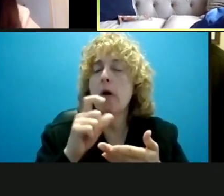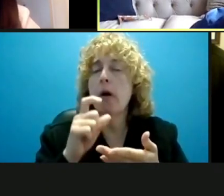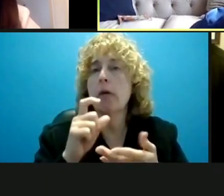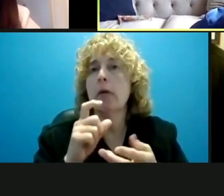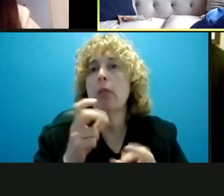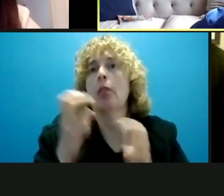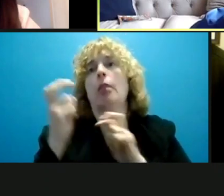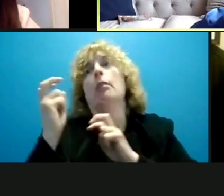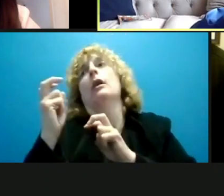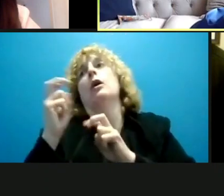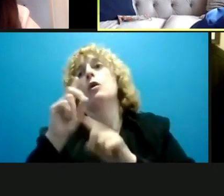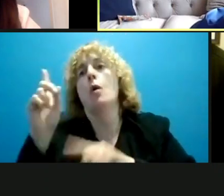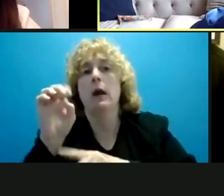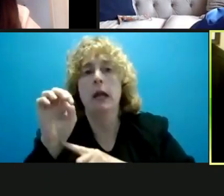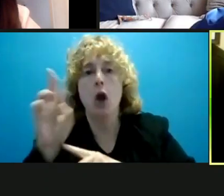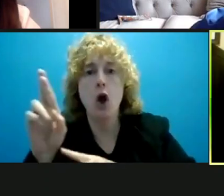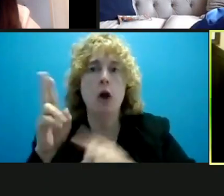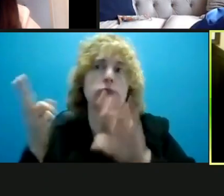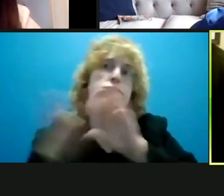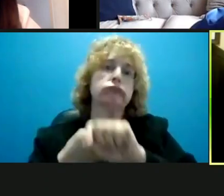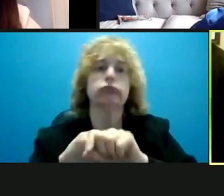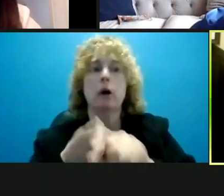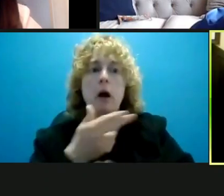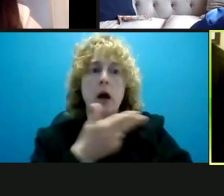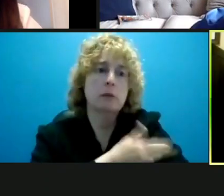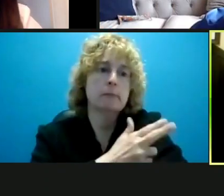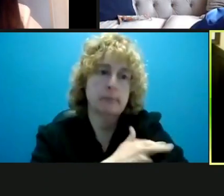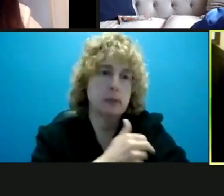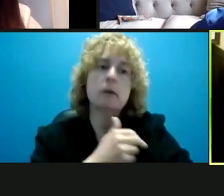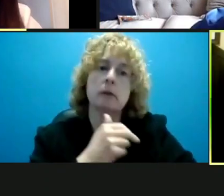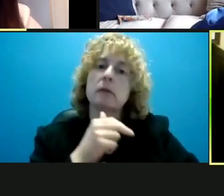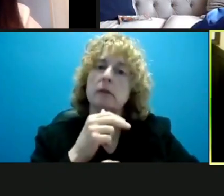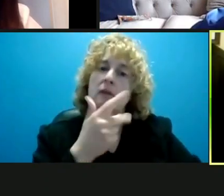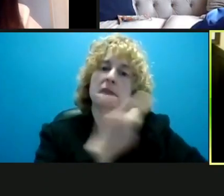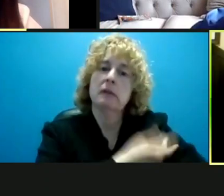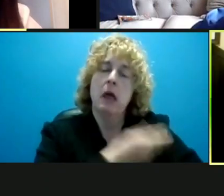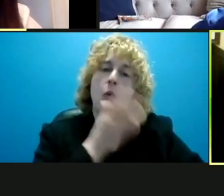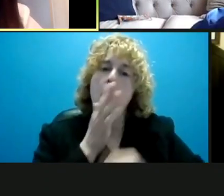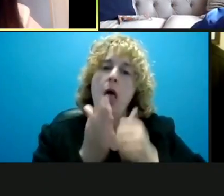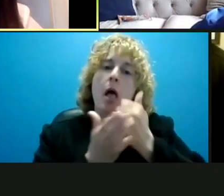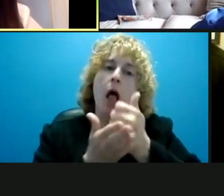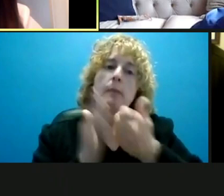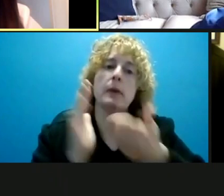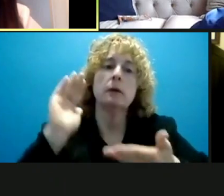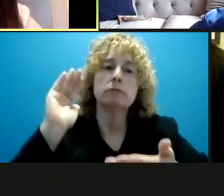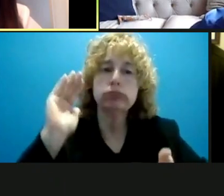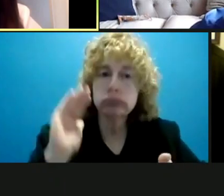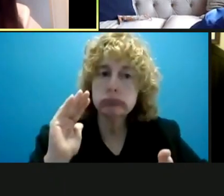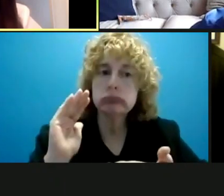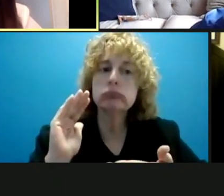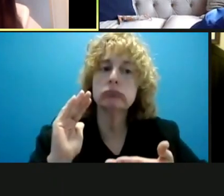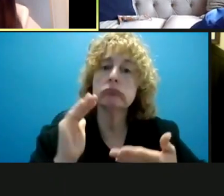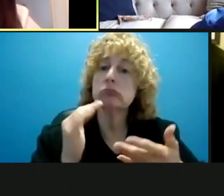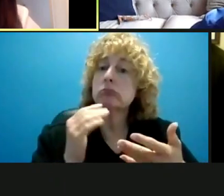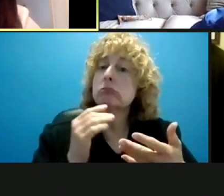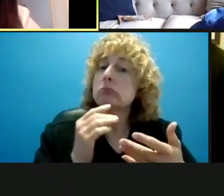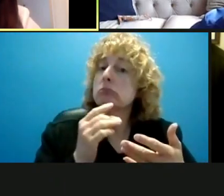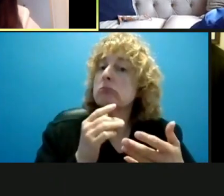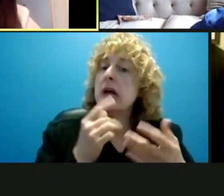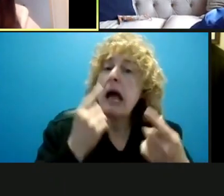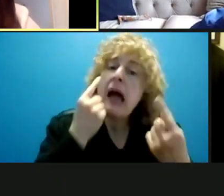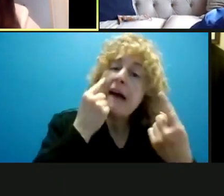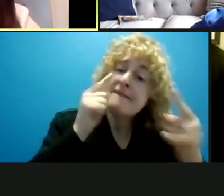Great. And then, Dr. Cruz, did you want to add something to that? Yeah. So like what they said, it's still effective, but just